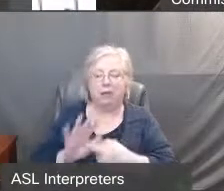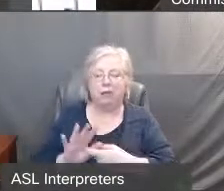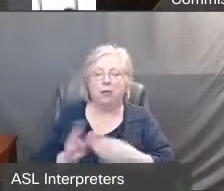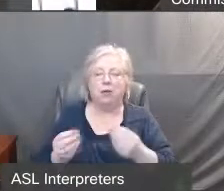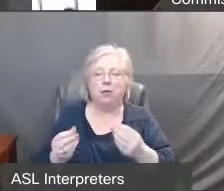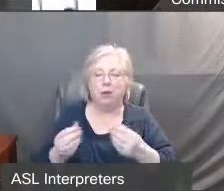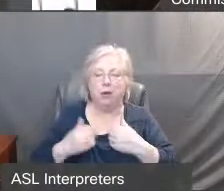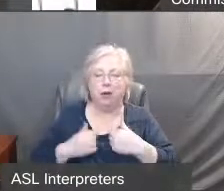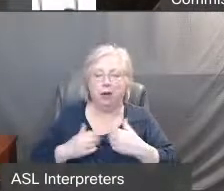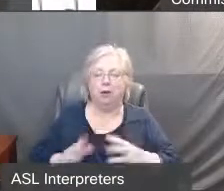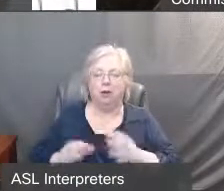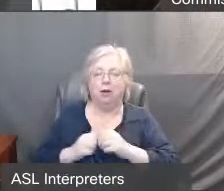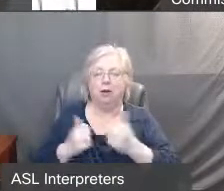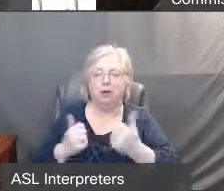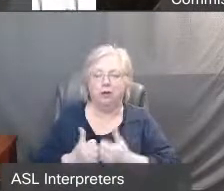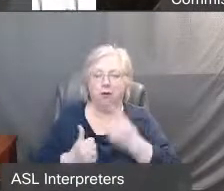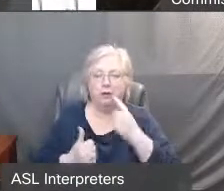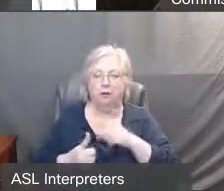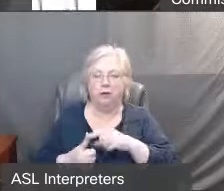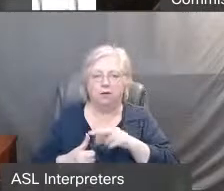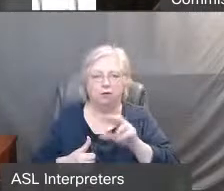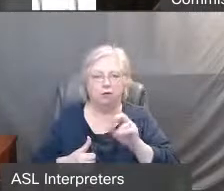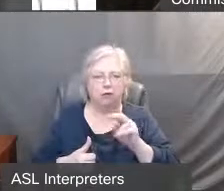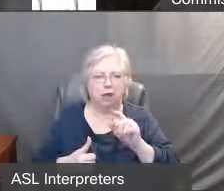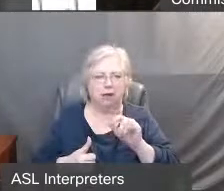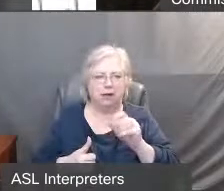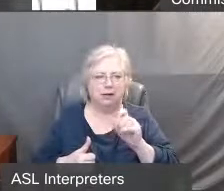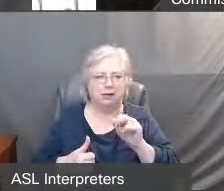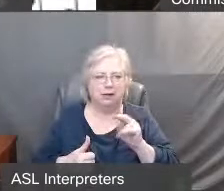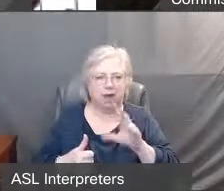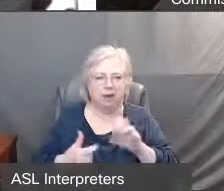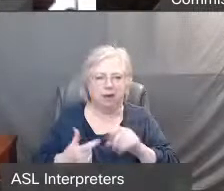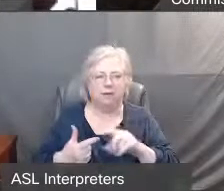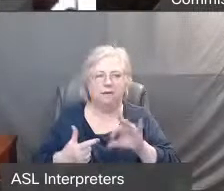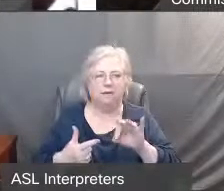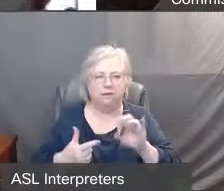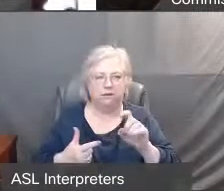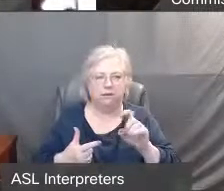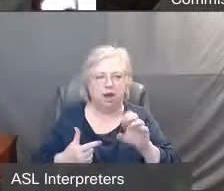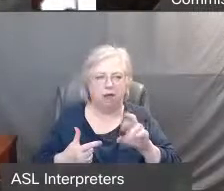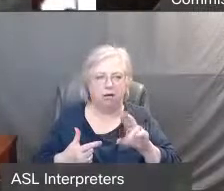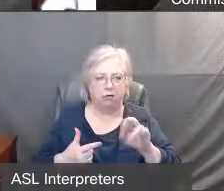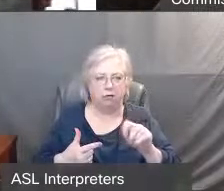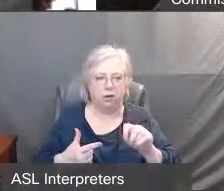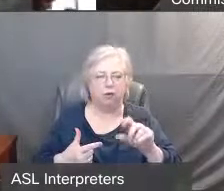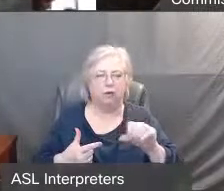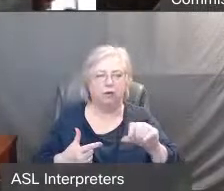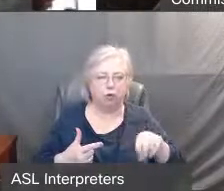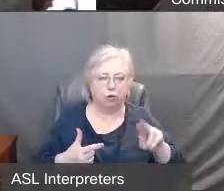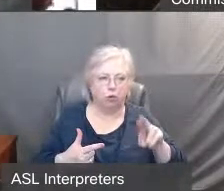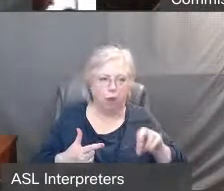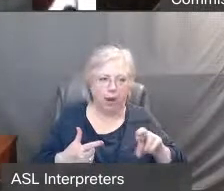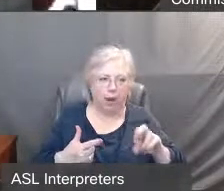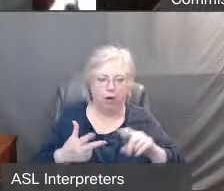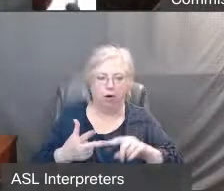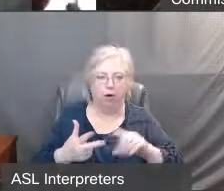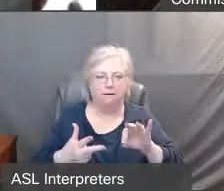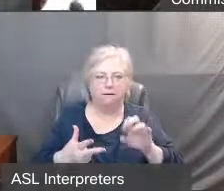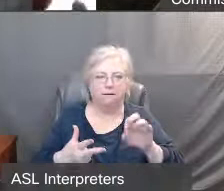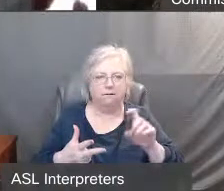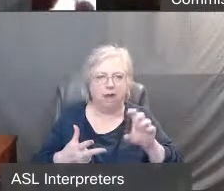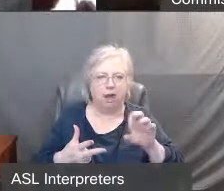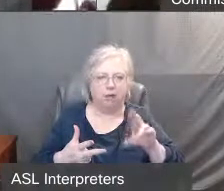property owner associations of Renaissance, Foxcroft Square, and Foxcroft Woods condominium, which